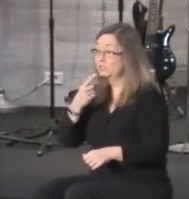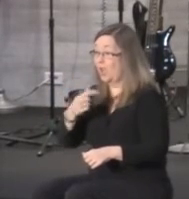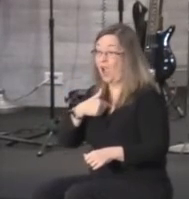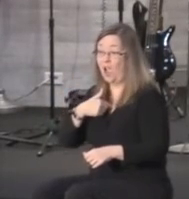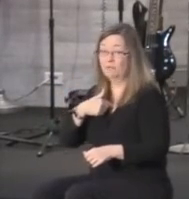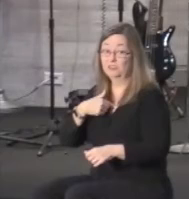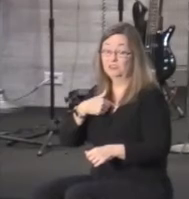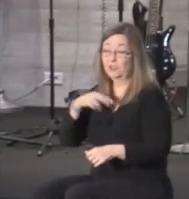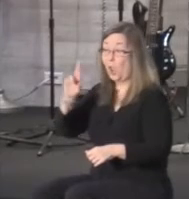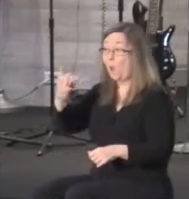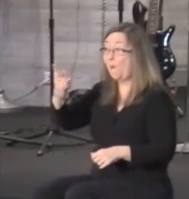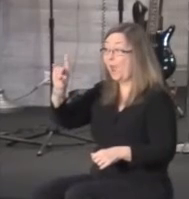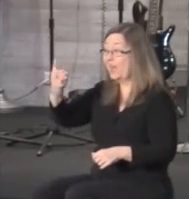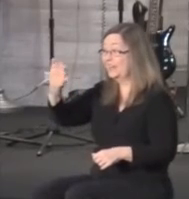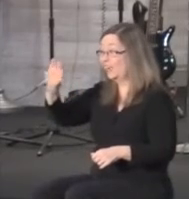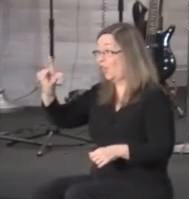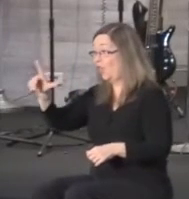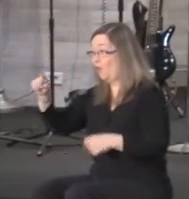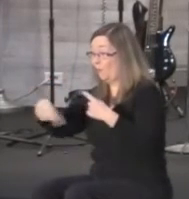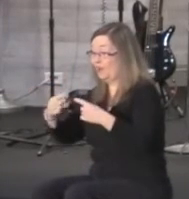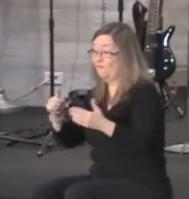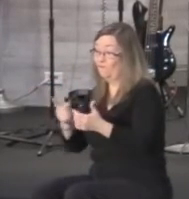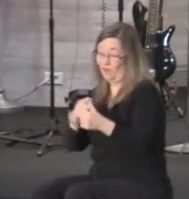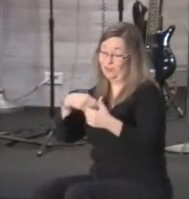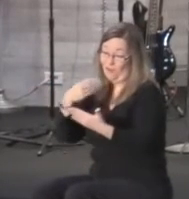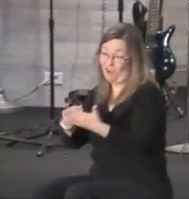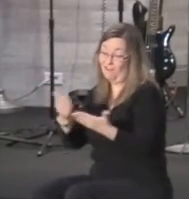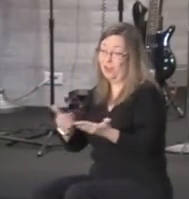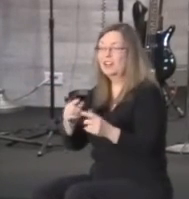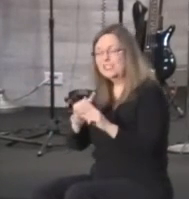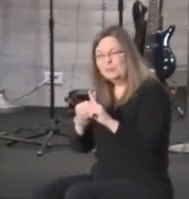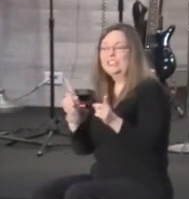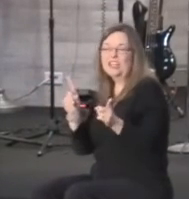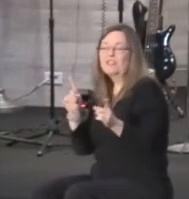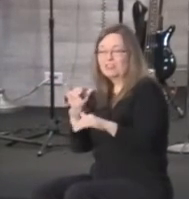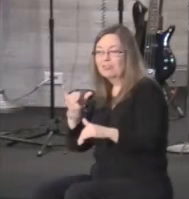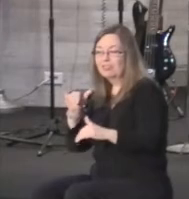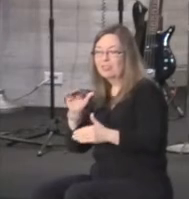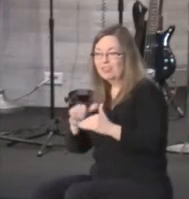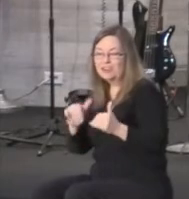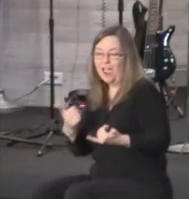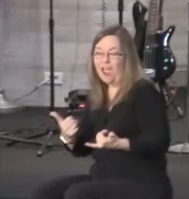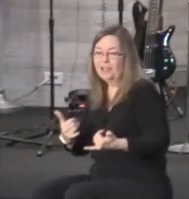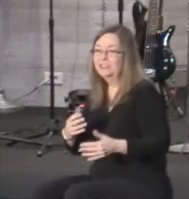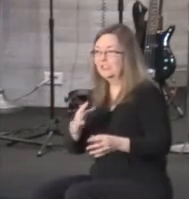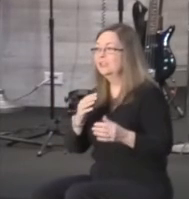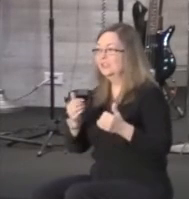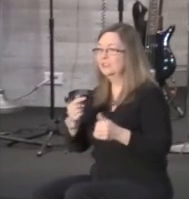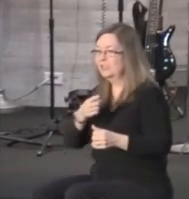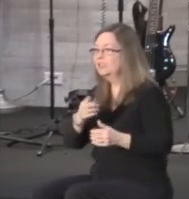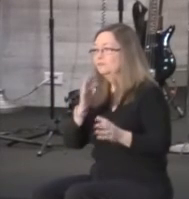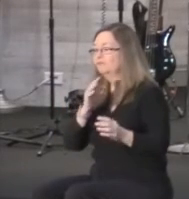quite the radical when I first came here. I was a little bit different than I am now. And he would tell you he had a few talks with me